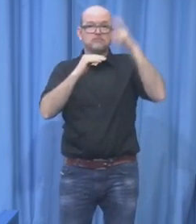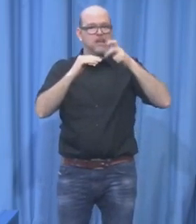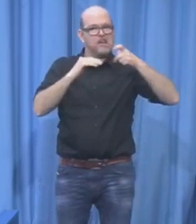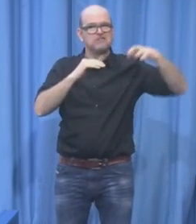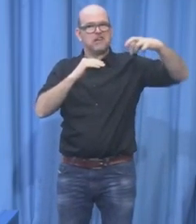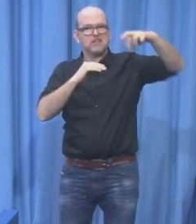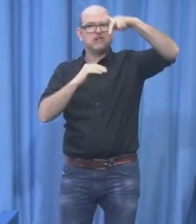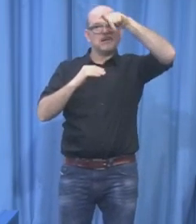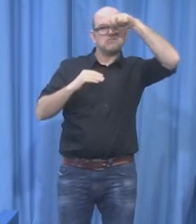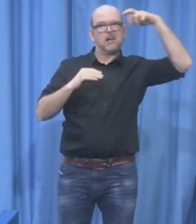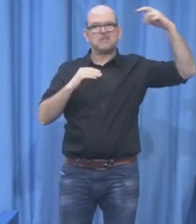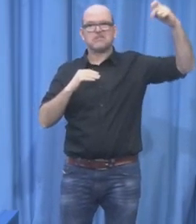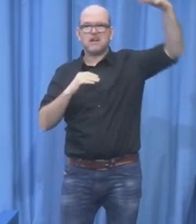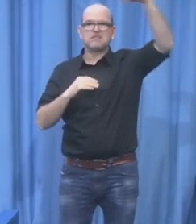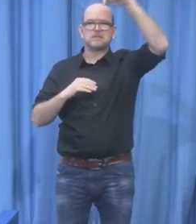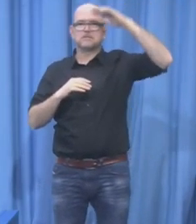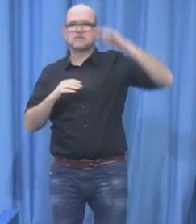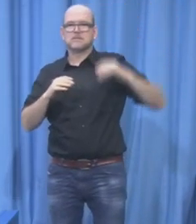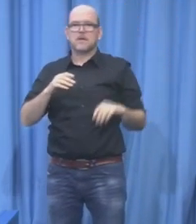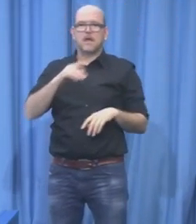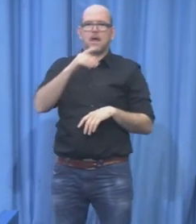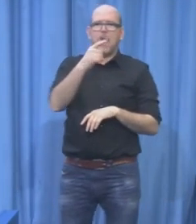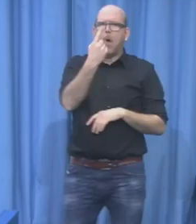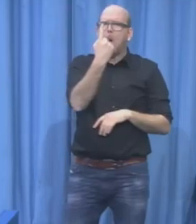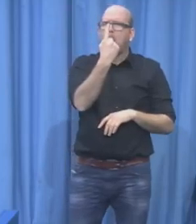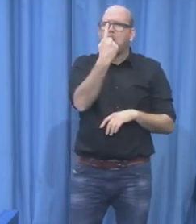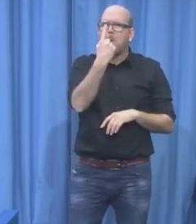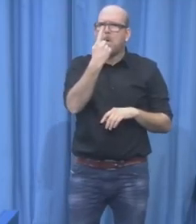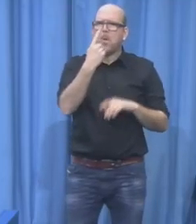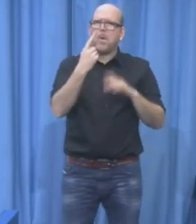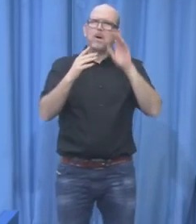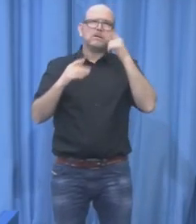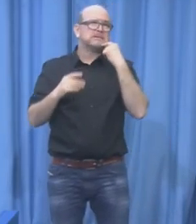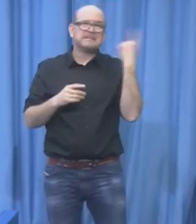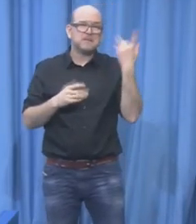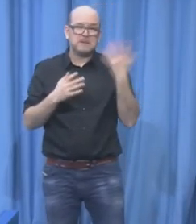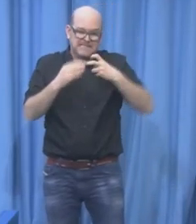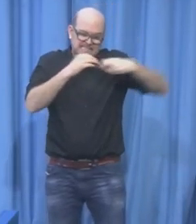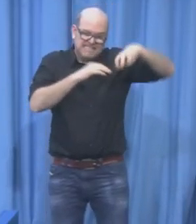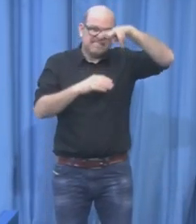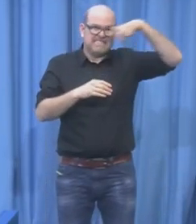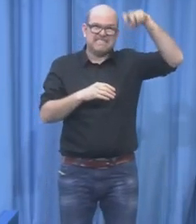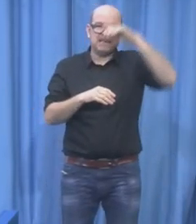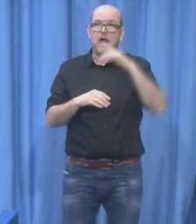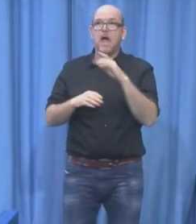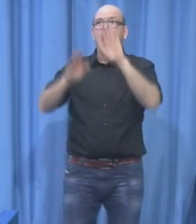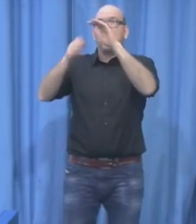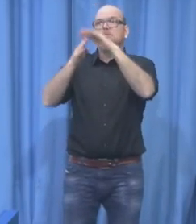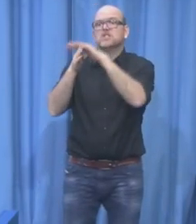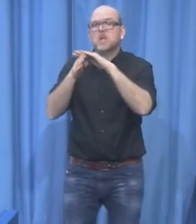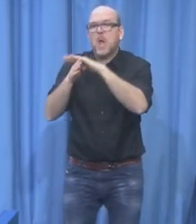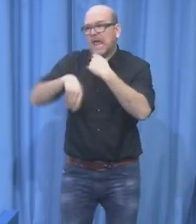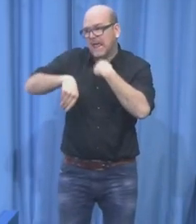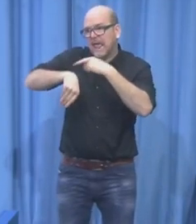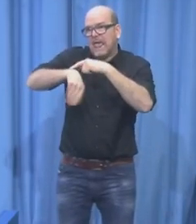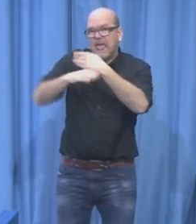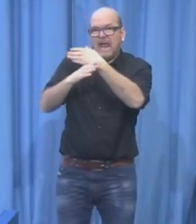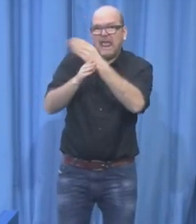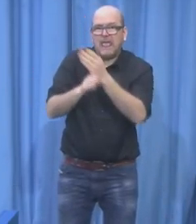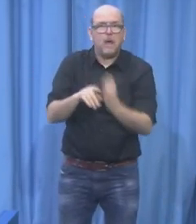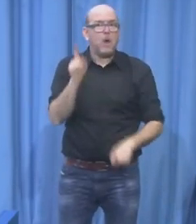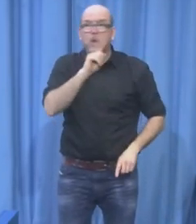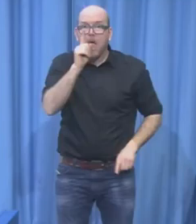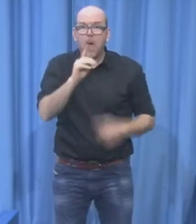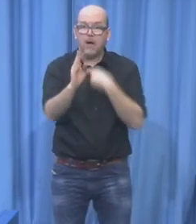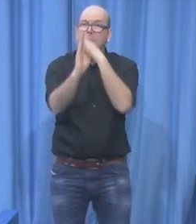So a little while ago, we took a one-time snapshot just to see what our numbers were of students who had been through our program. And